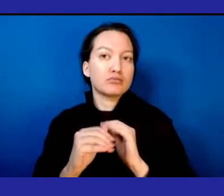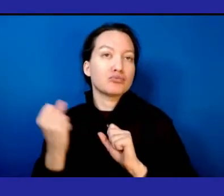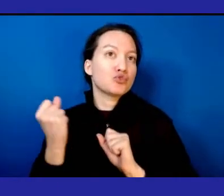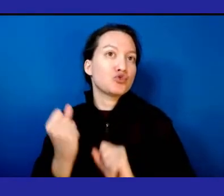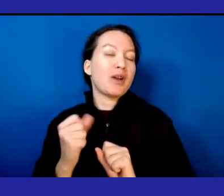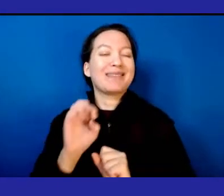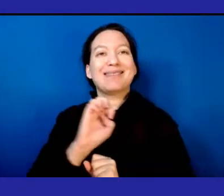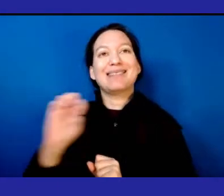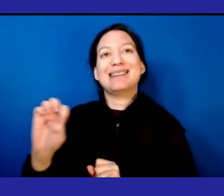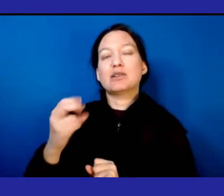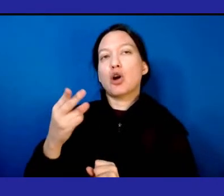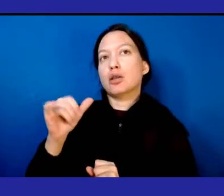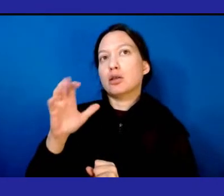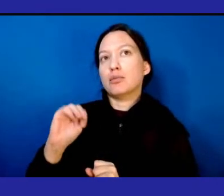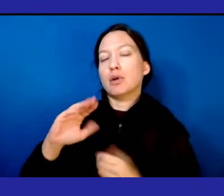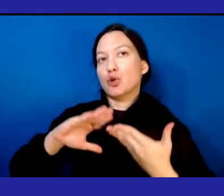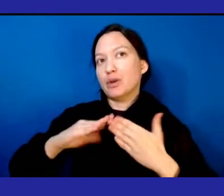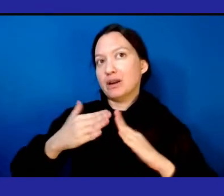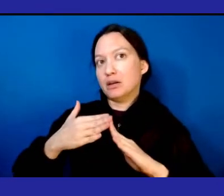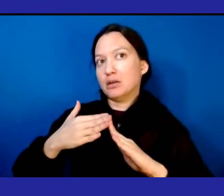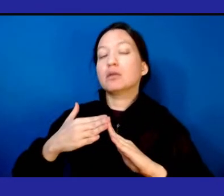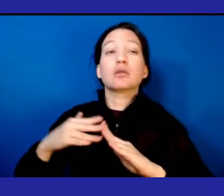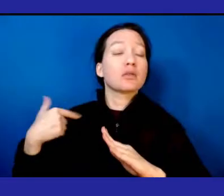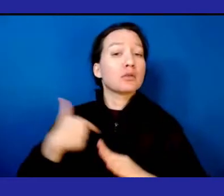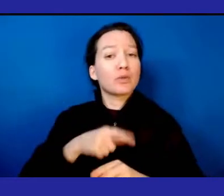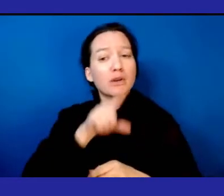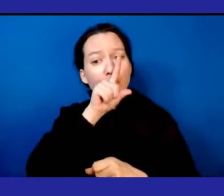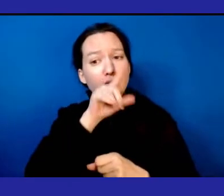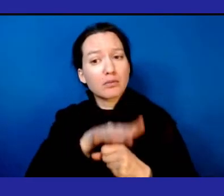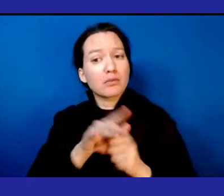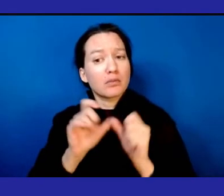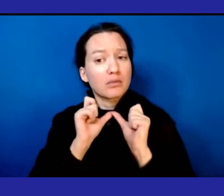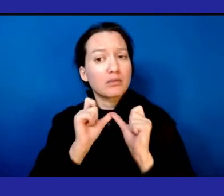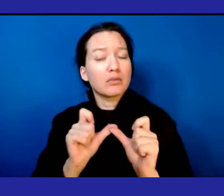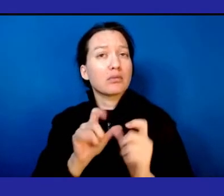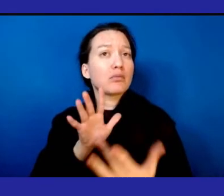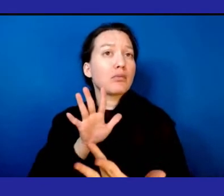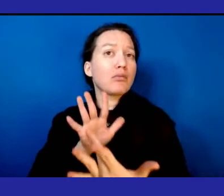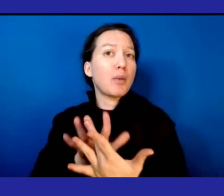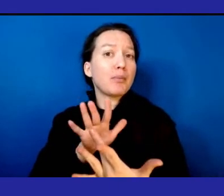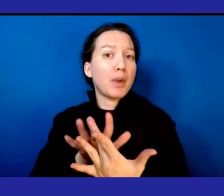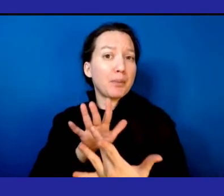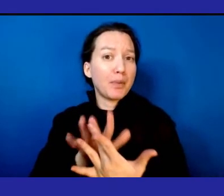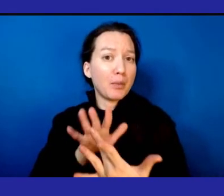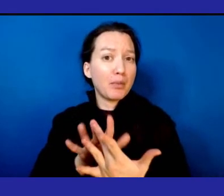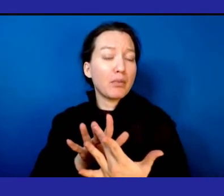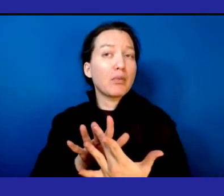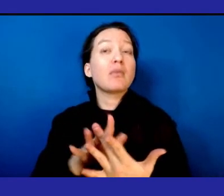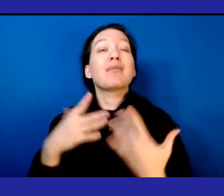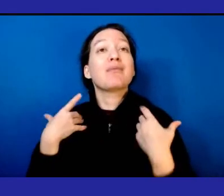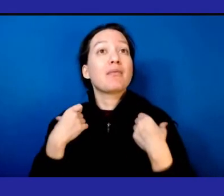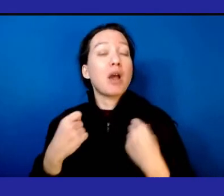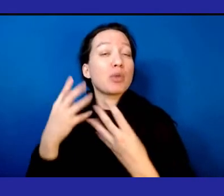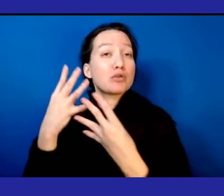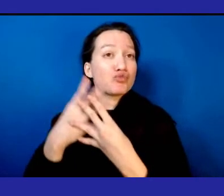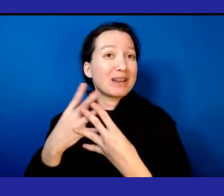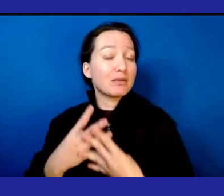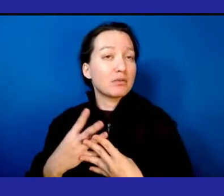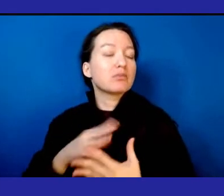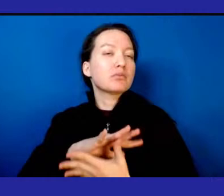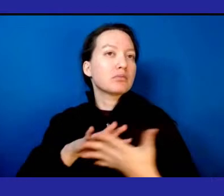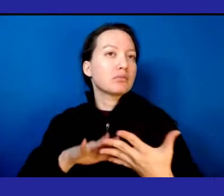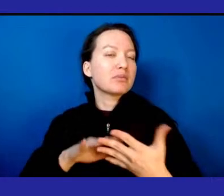Harlem community. We are committed to continuous outreach through health screenings to address these